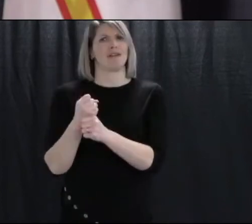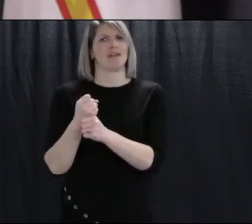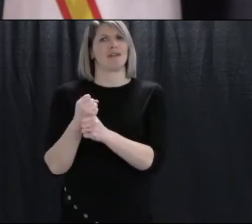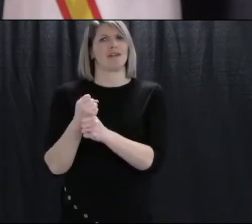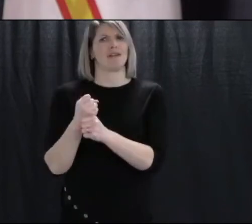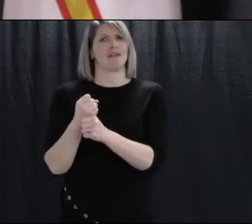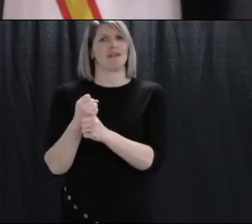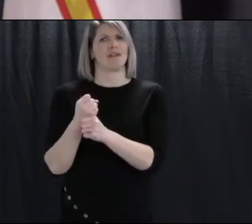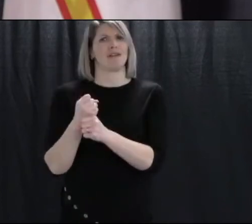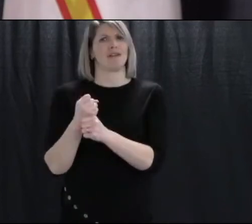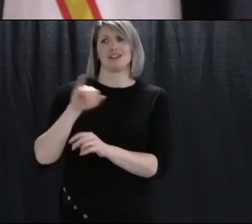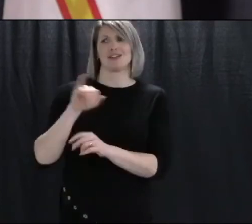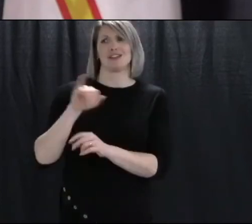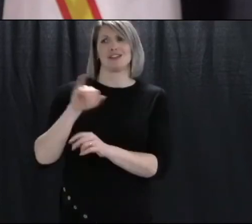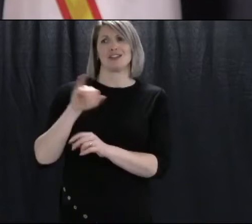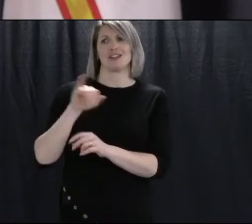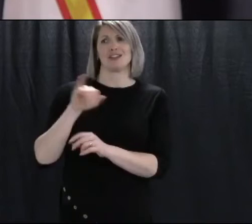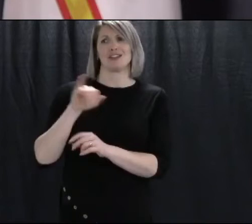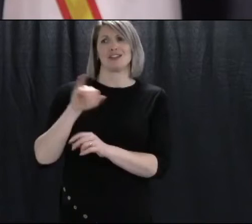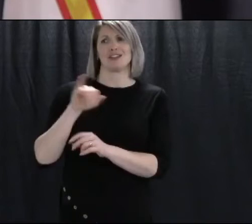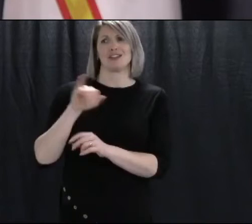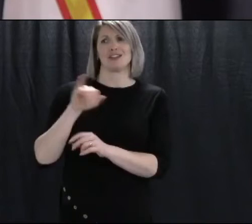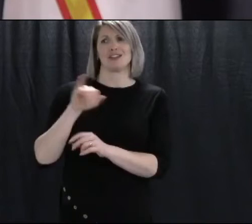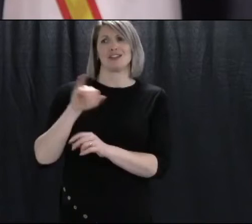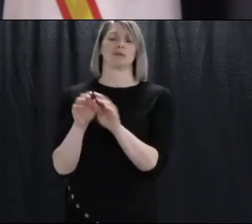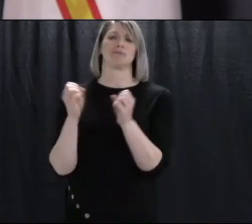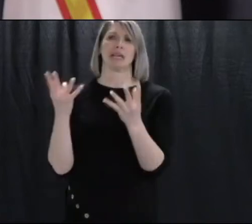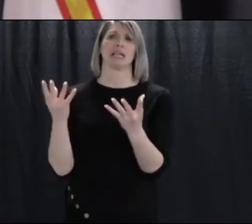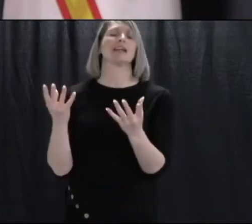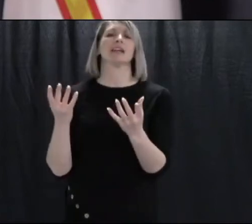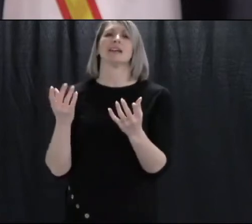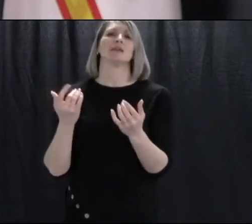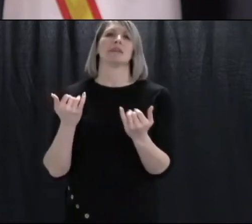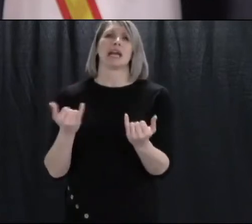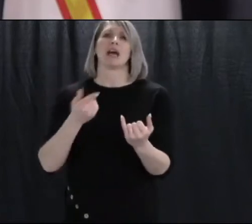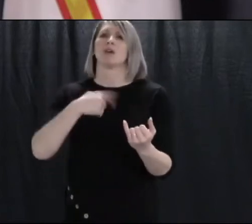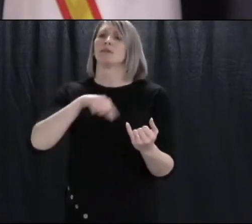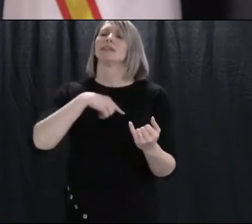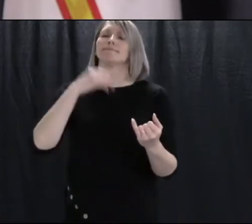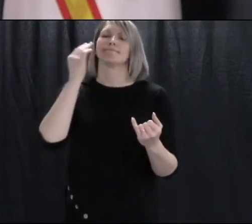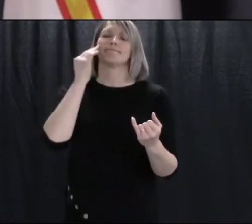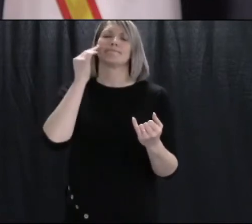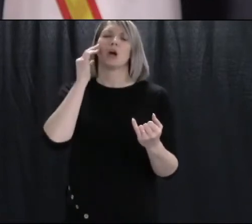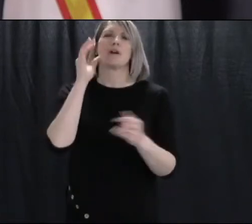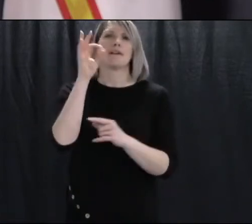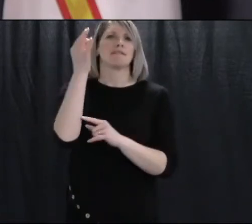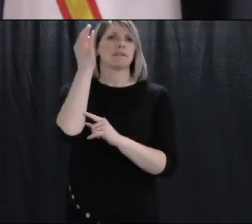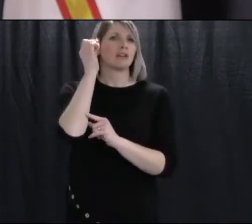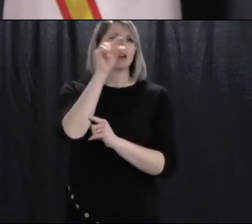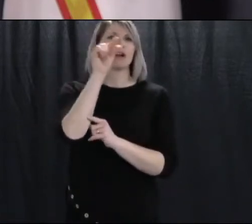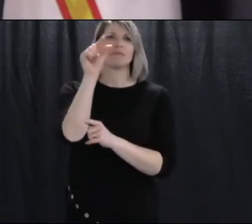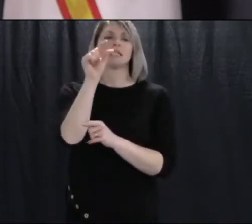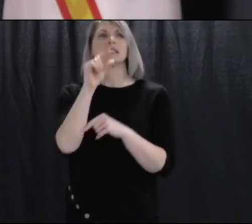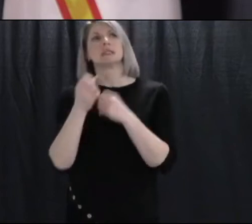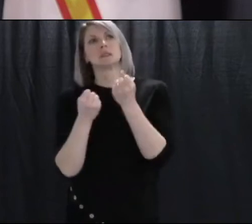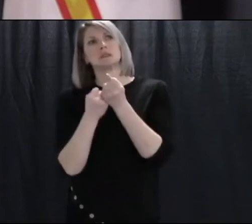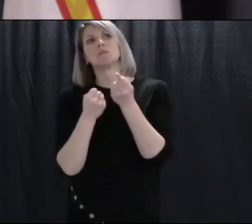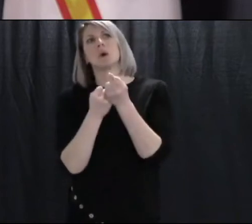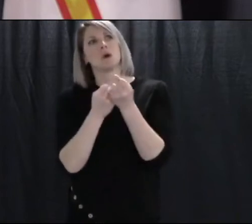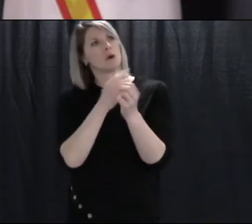do worry about that, and we will do whatever it takes as a province and working with the federal government and my colleagues through all departments that we